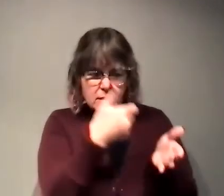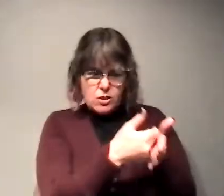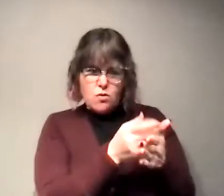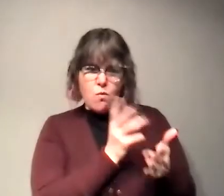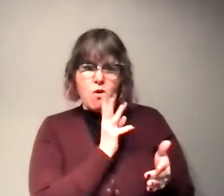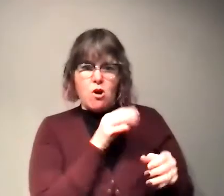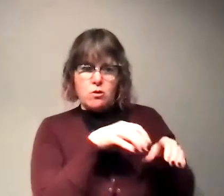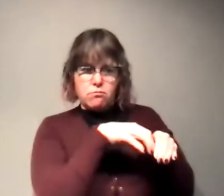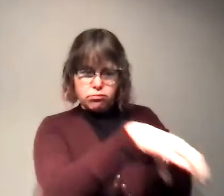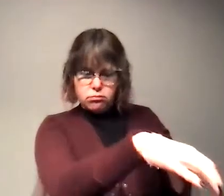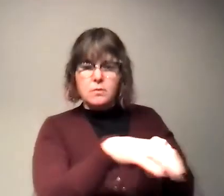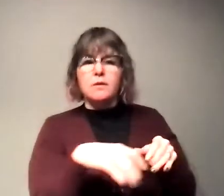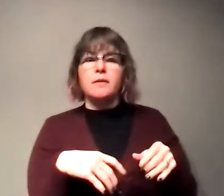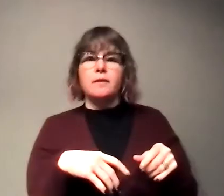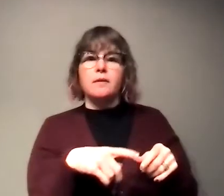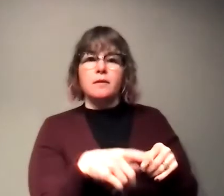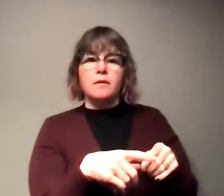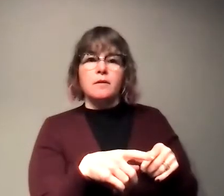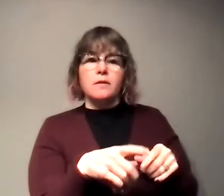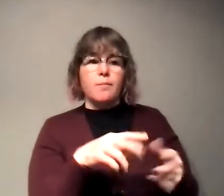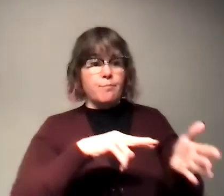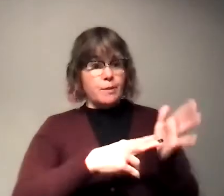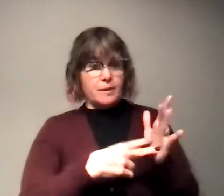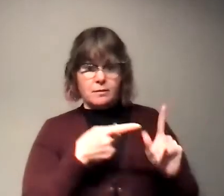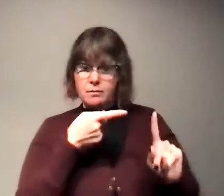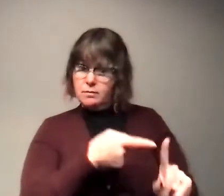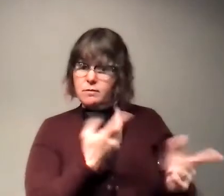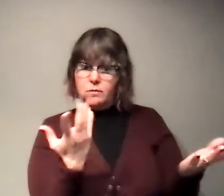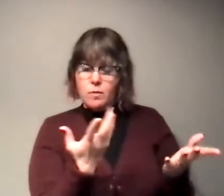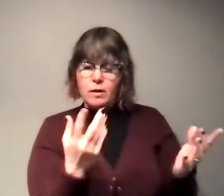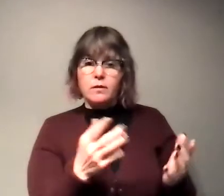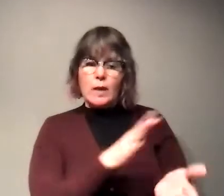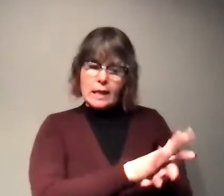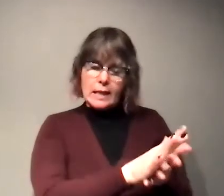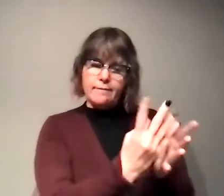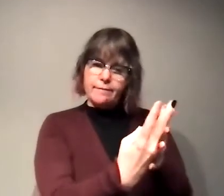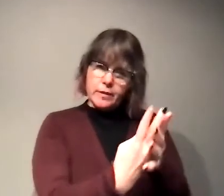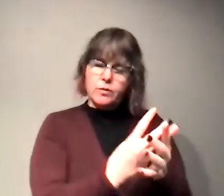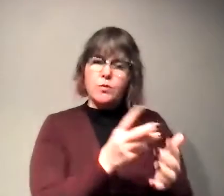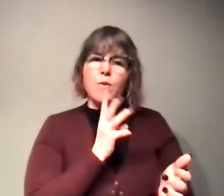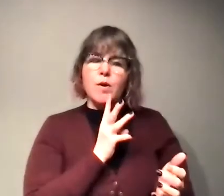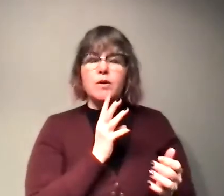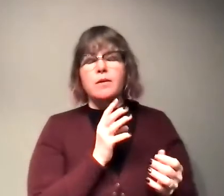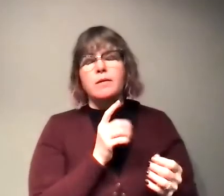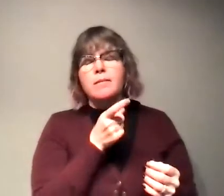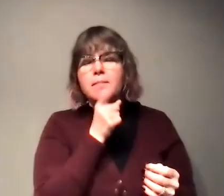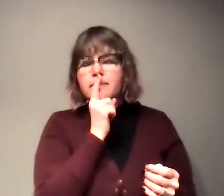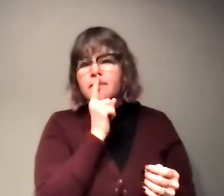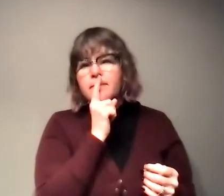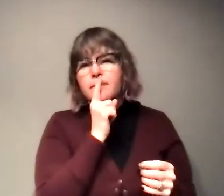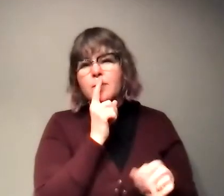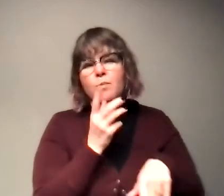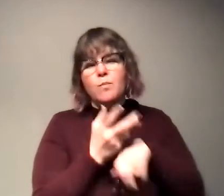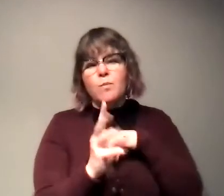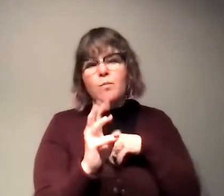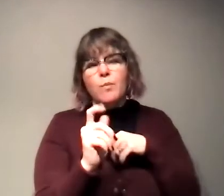water. And those grasses, the whole purpose of them is to help clean and filter the water, not necessarily wastewater